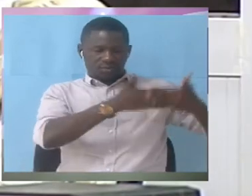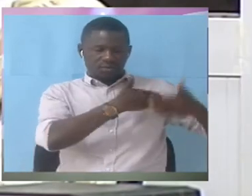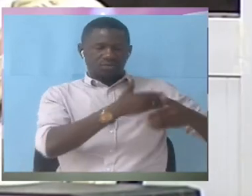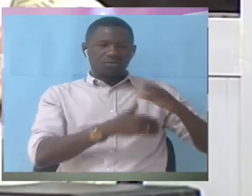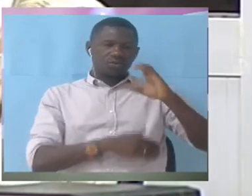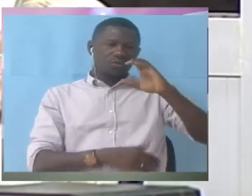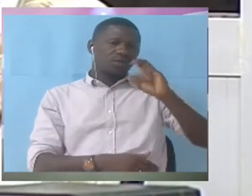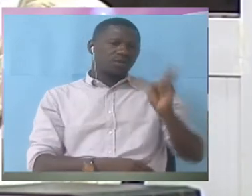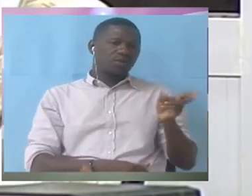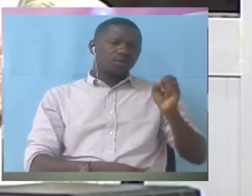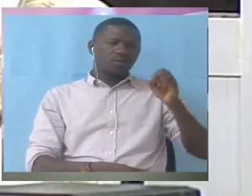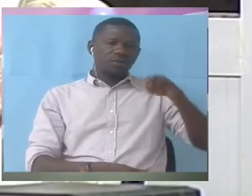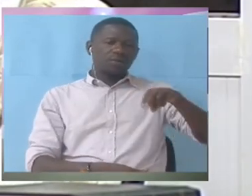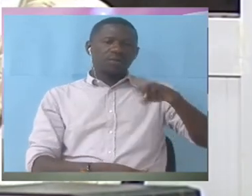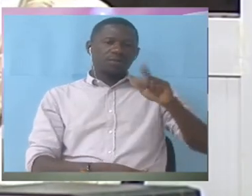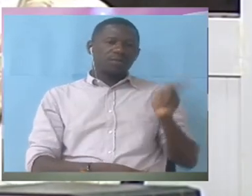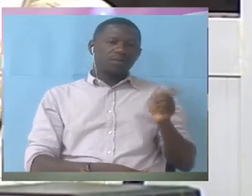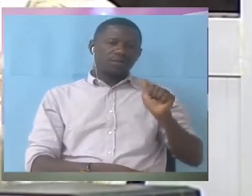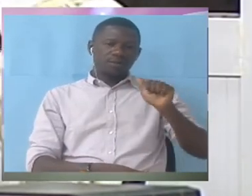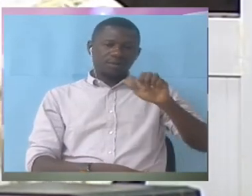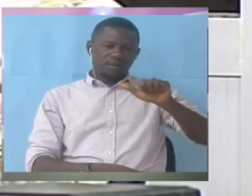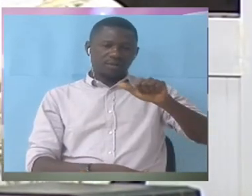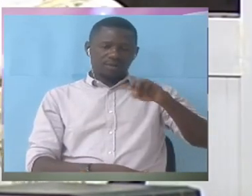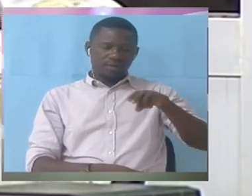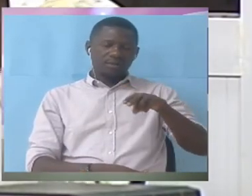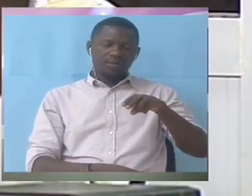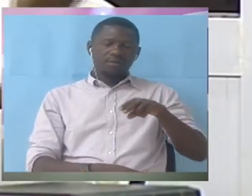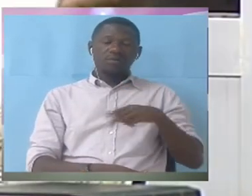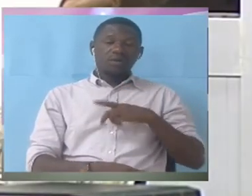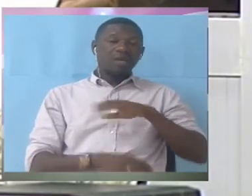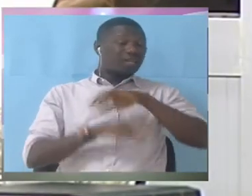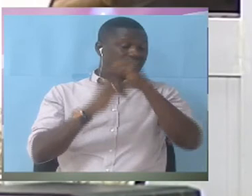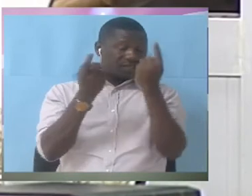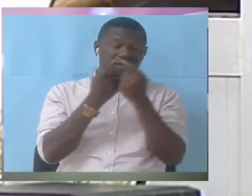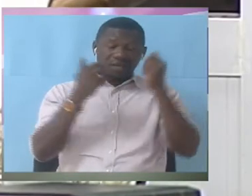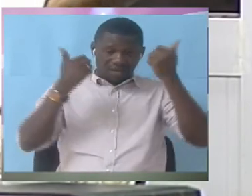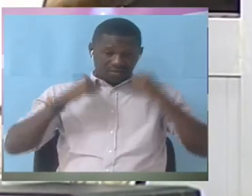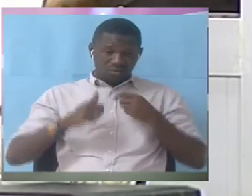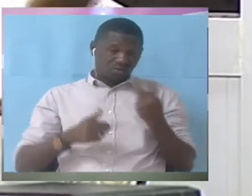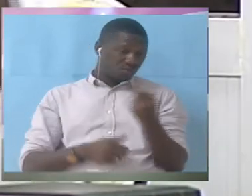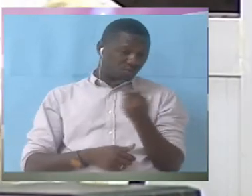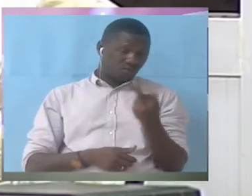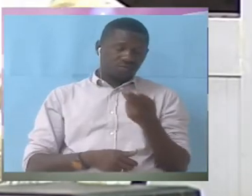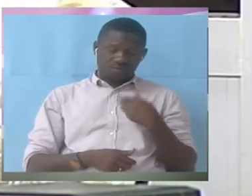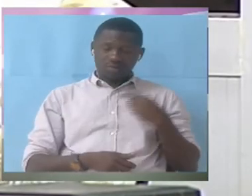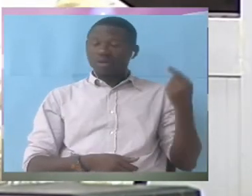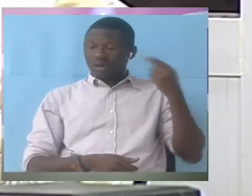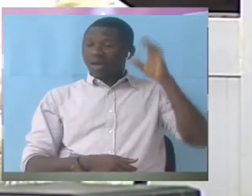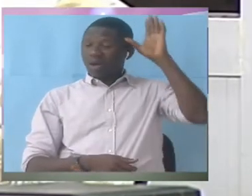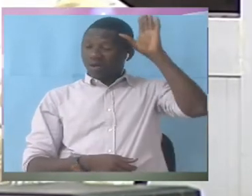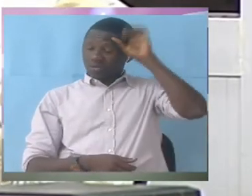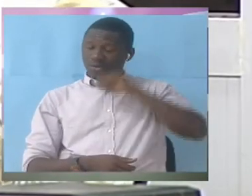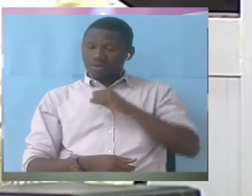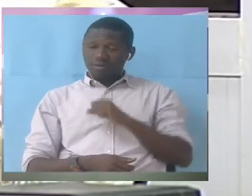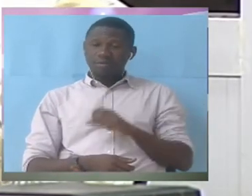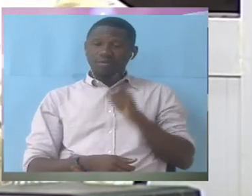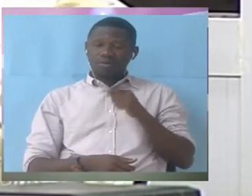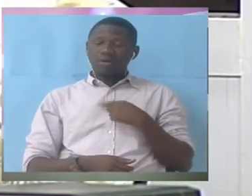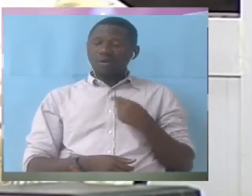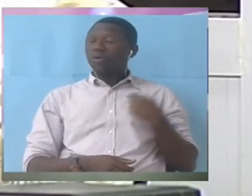palo hamne dalna len man gisako sumabut. But I heard what happened to RSMJ. Ay nak degana la hew ci